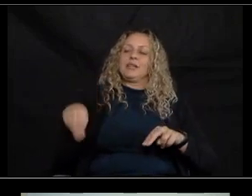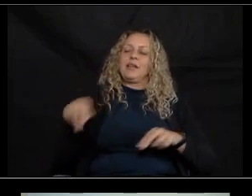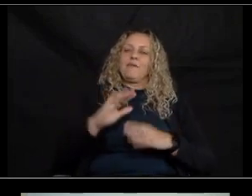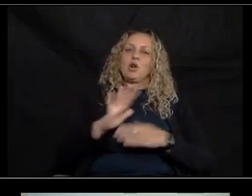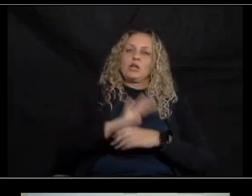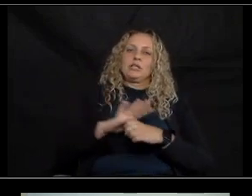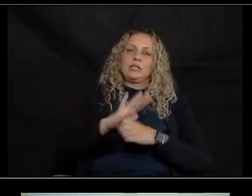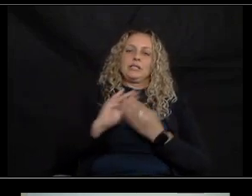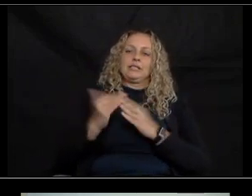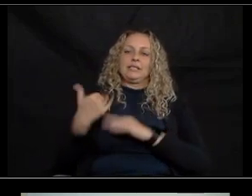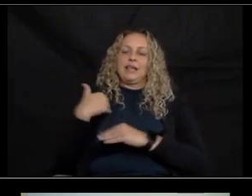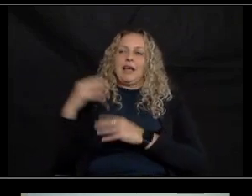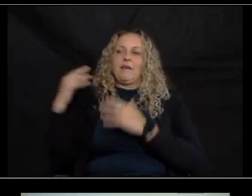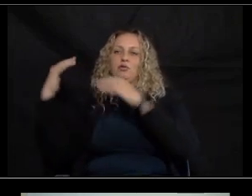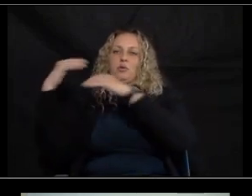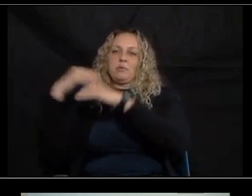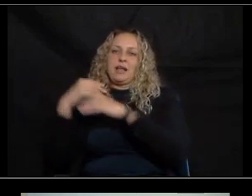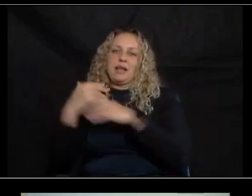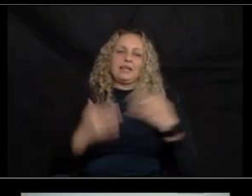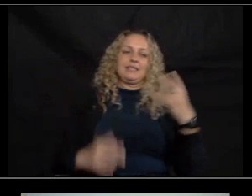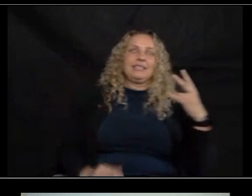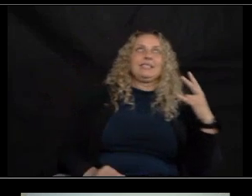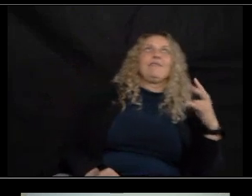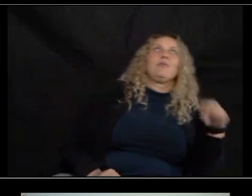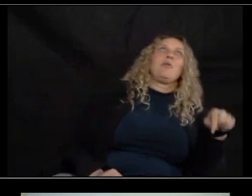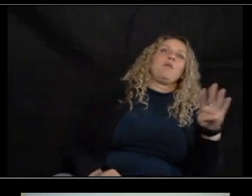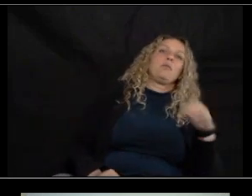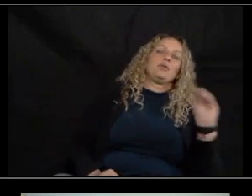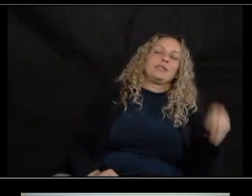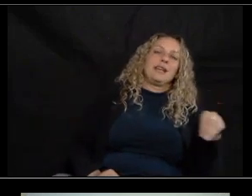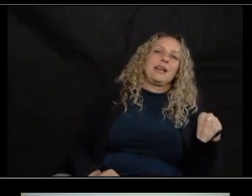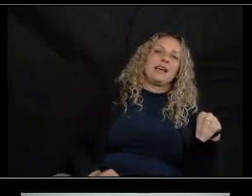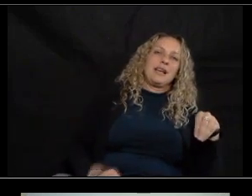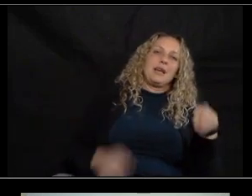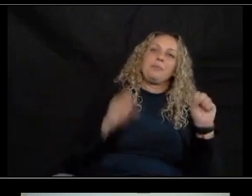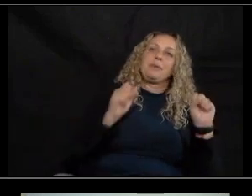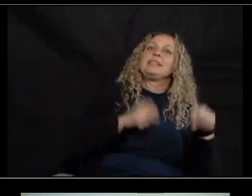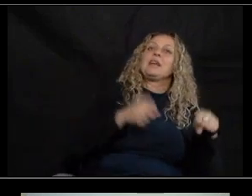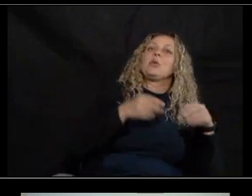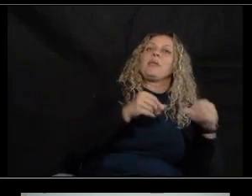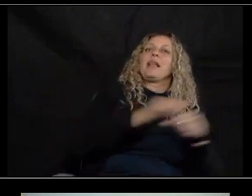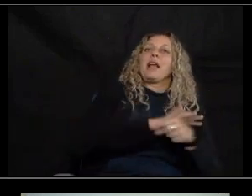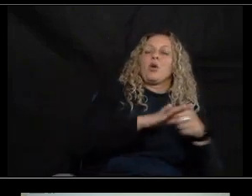is currently tree canopy, another 7.4% is potential